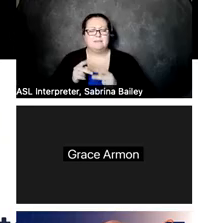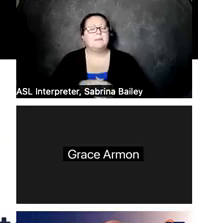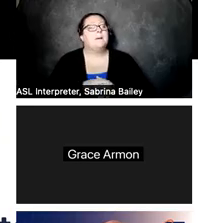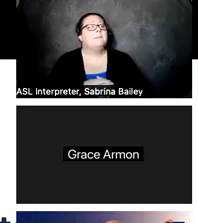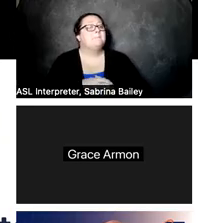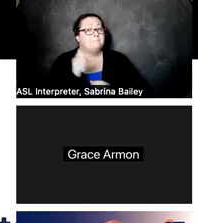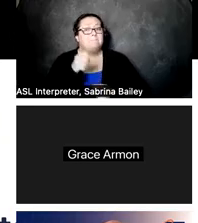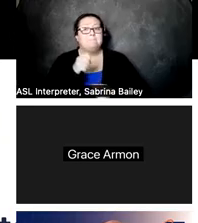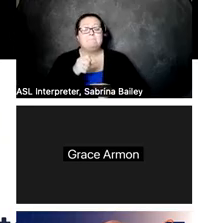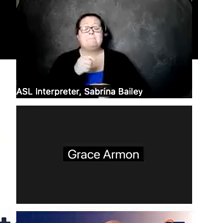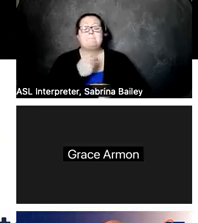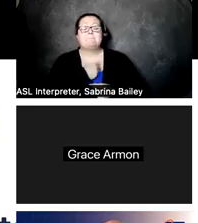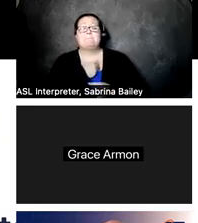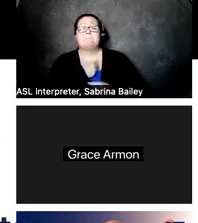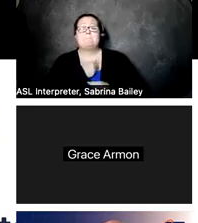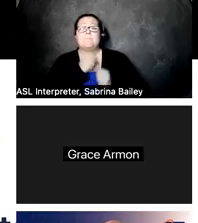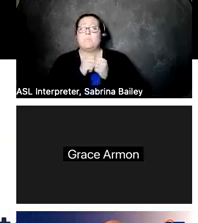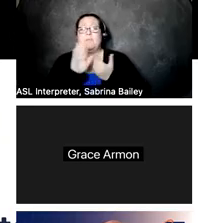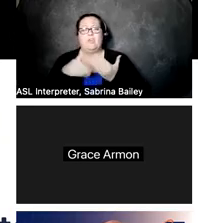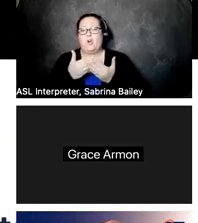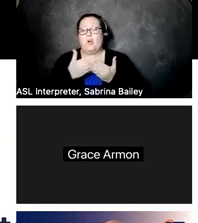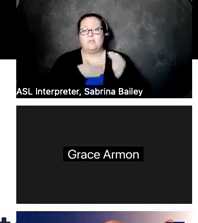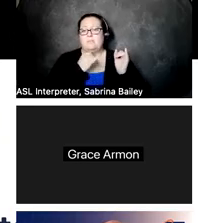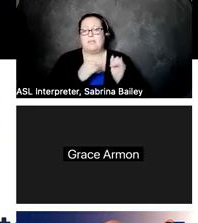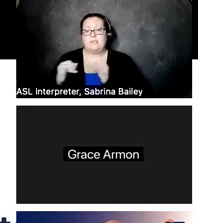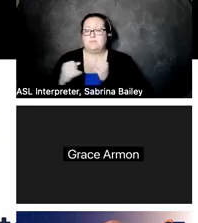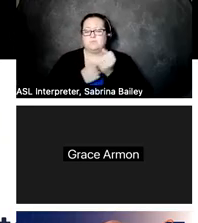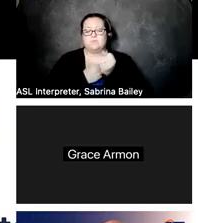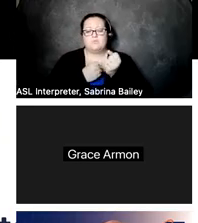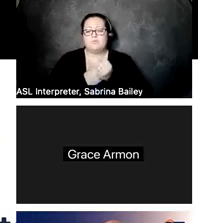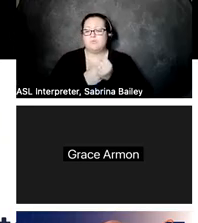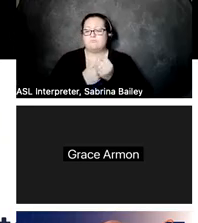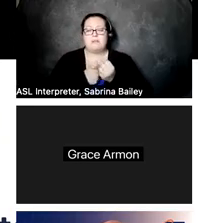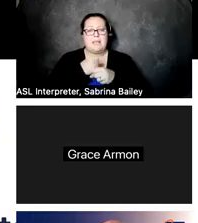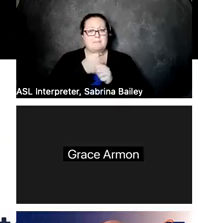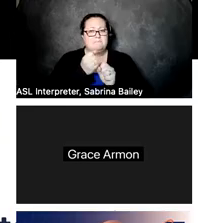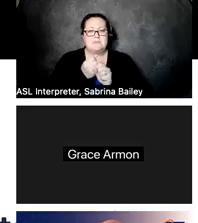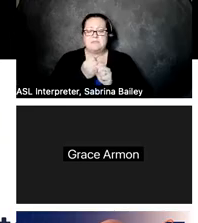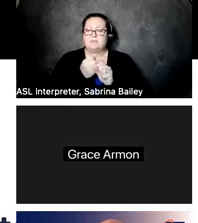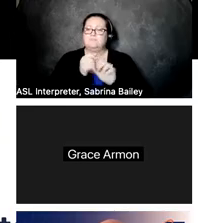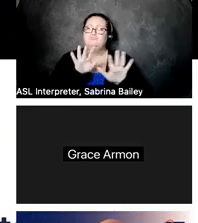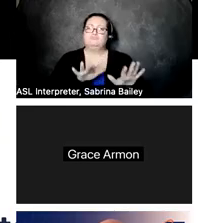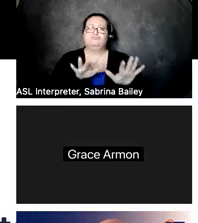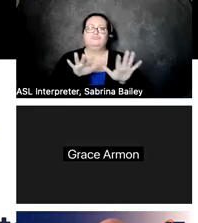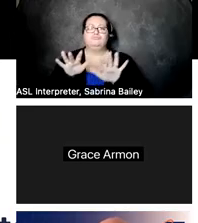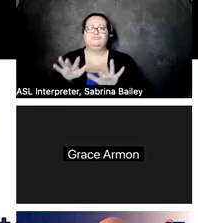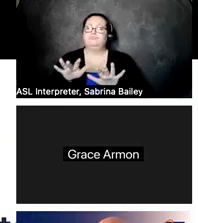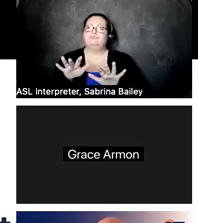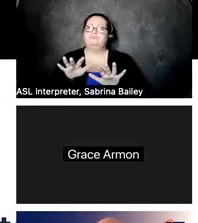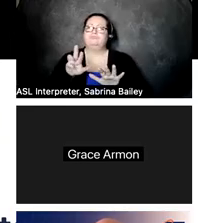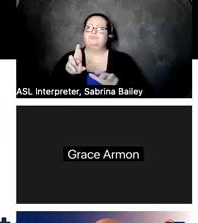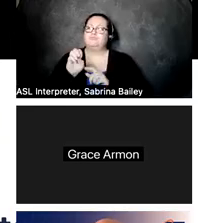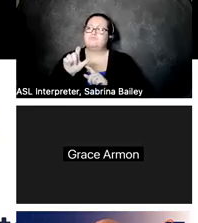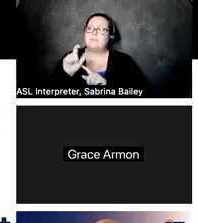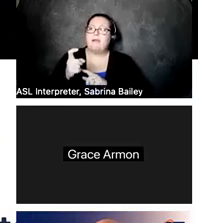I like with all my individuals that I support, I just make it a very relaxed,